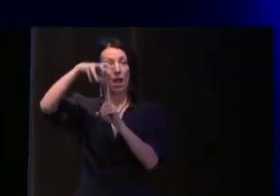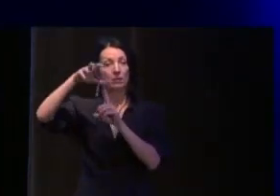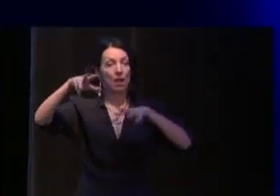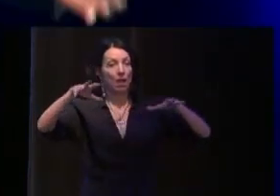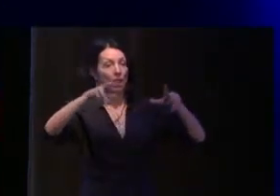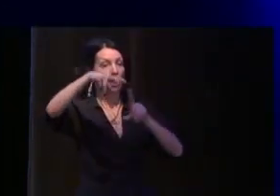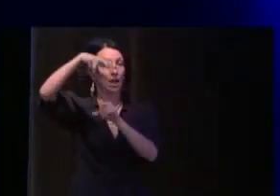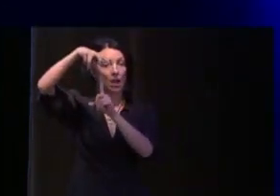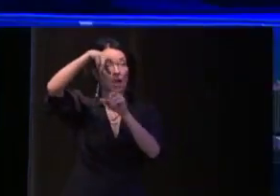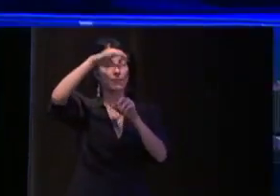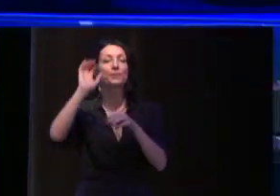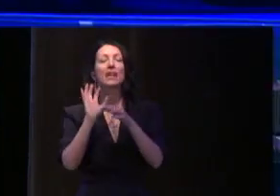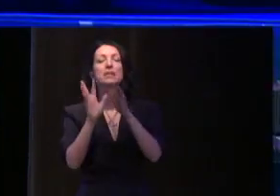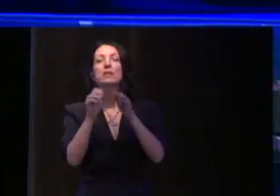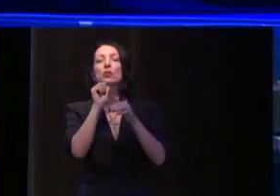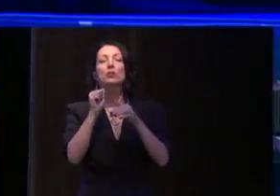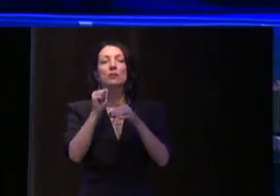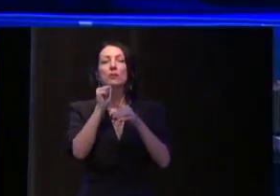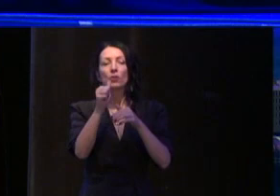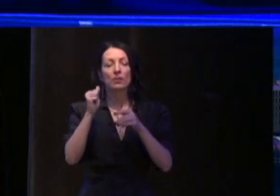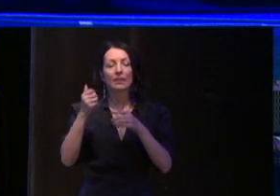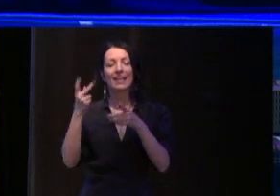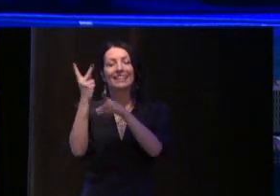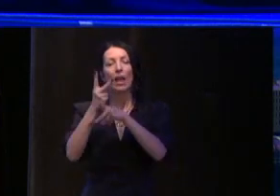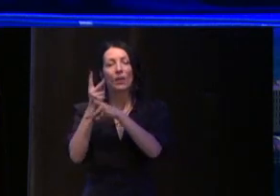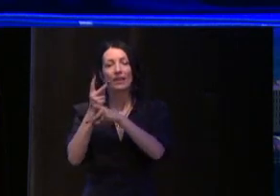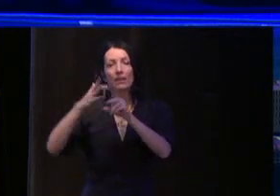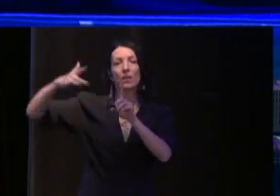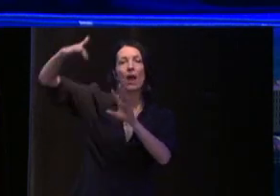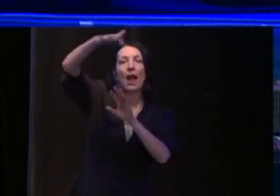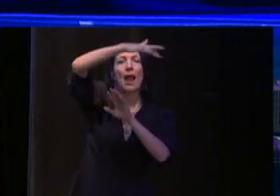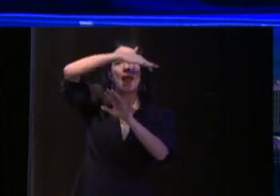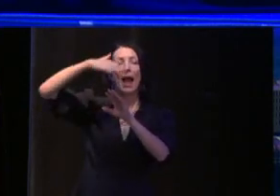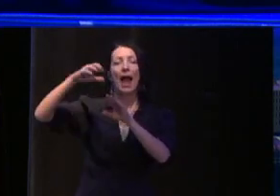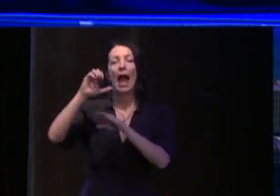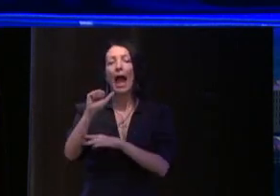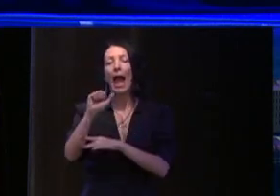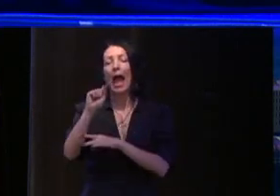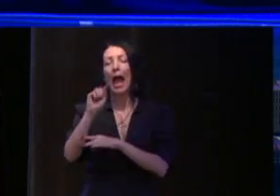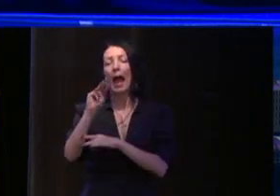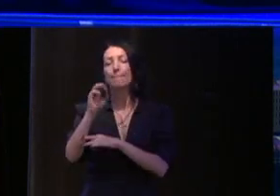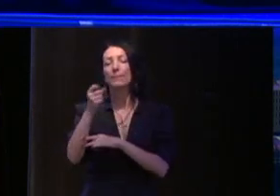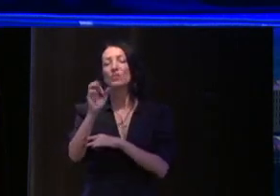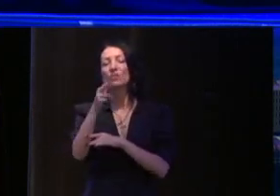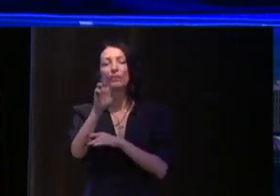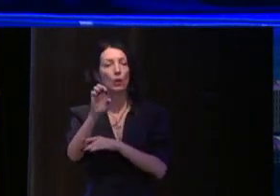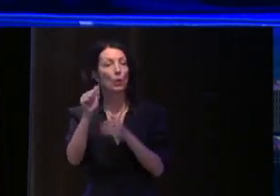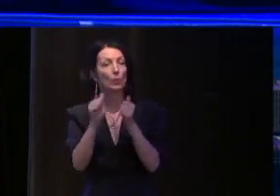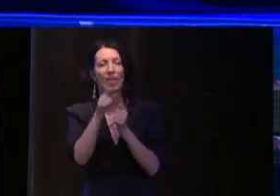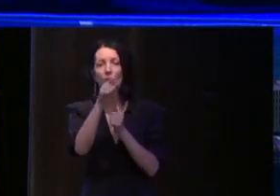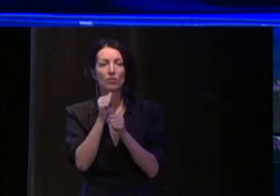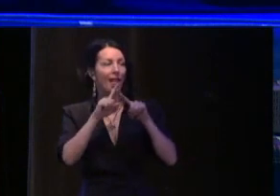you go. So you're not leaning on the atmosphere of the world. You're not leaning on externals for joy and happiness and peace